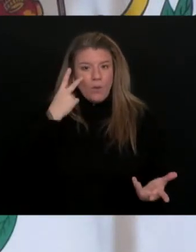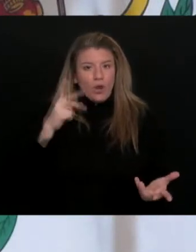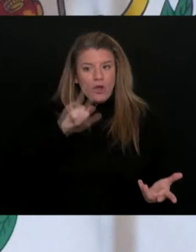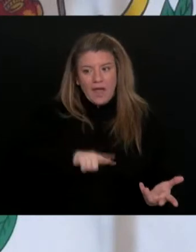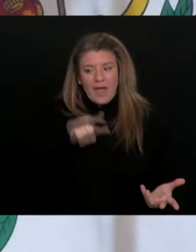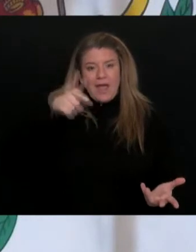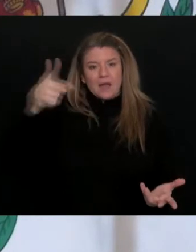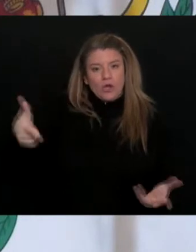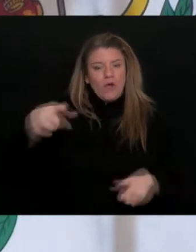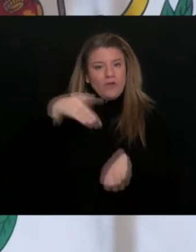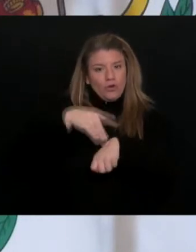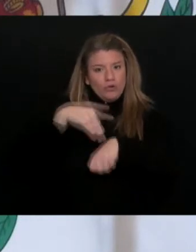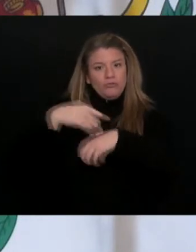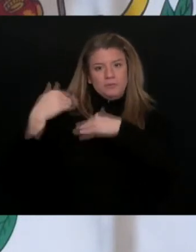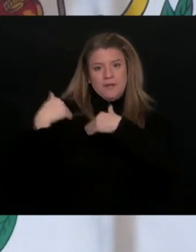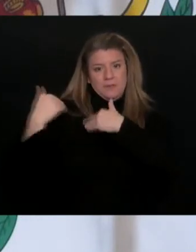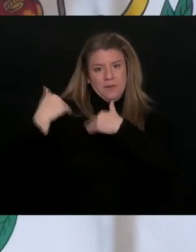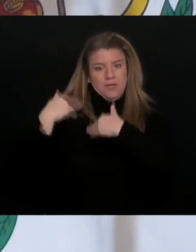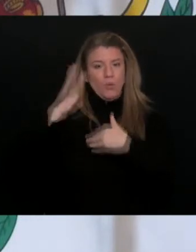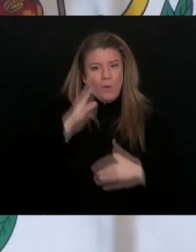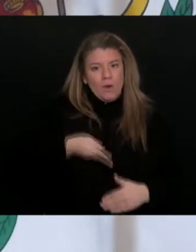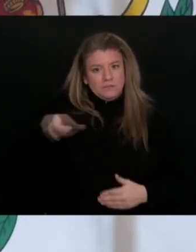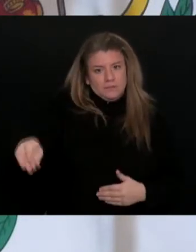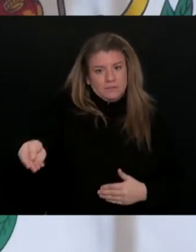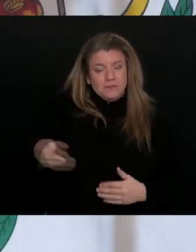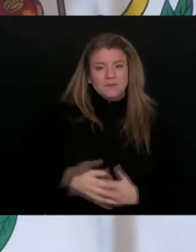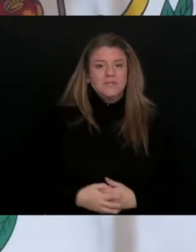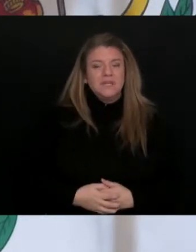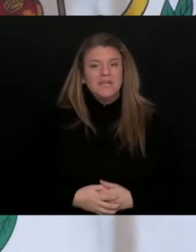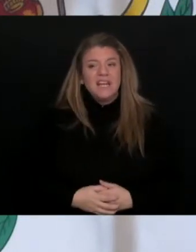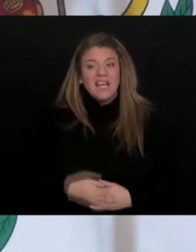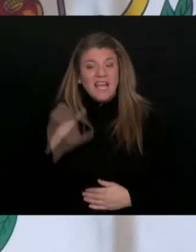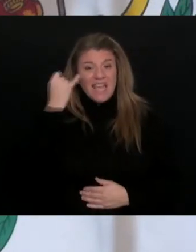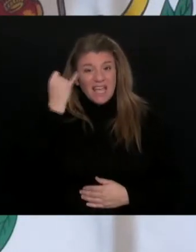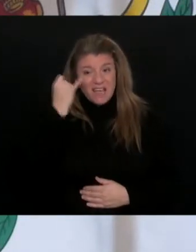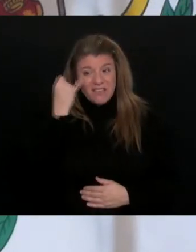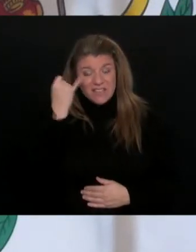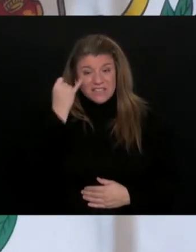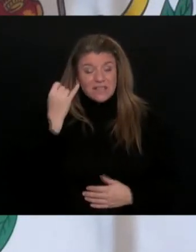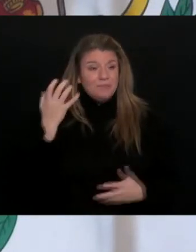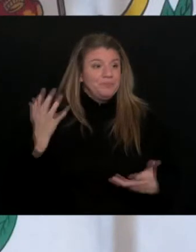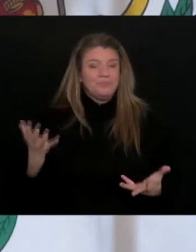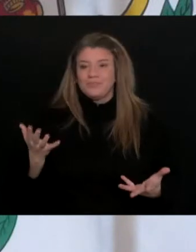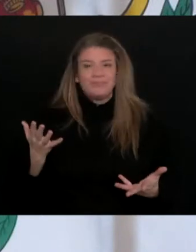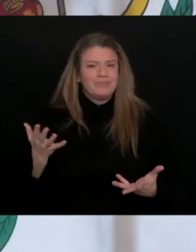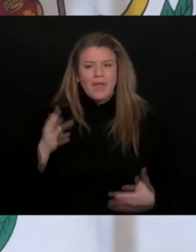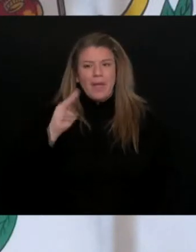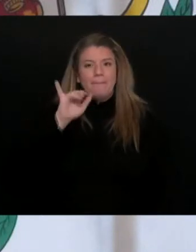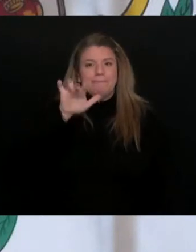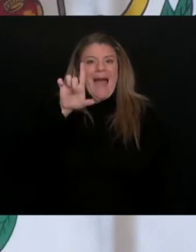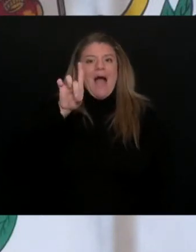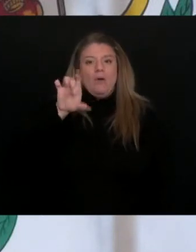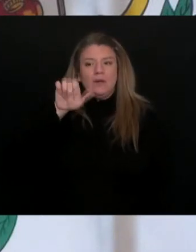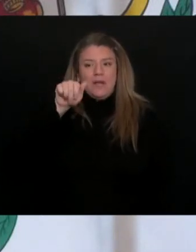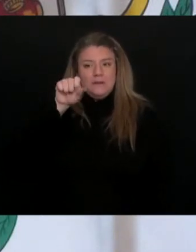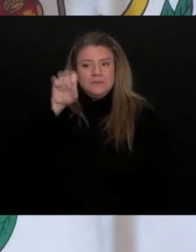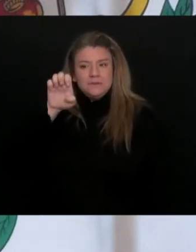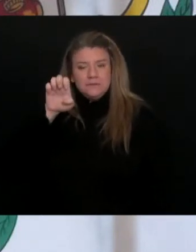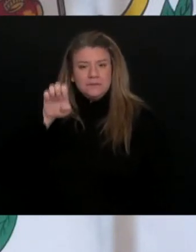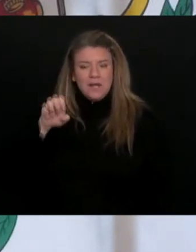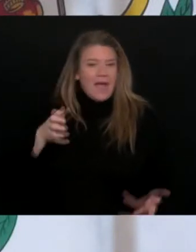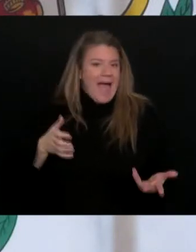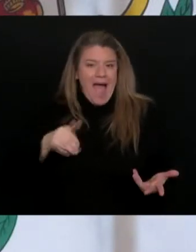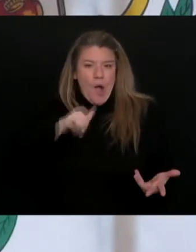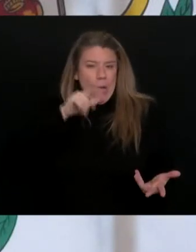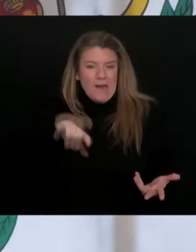and responsibilities and everything. If we looked at a completely, mild case, we surely wouldn't have